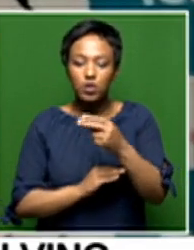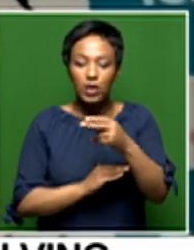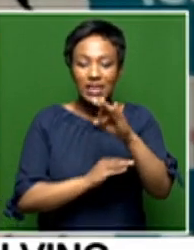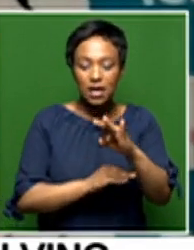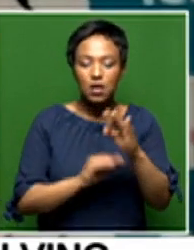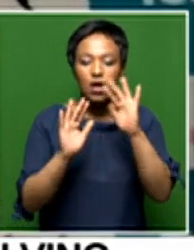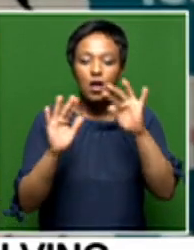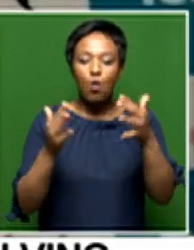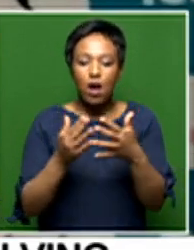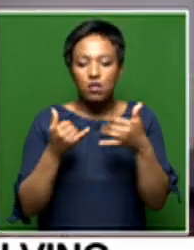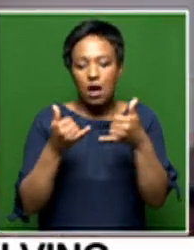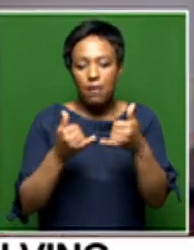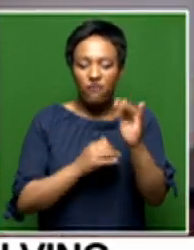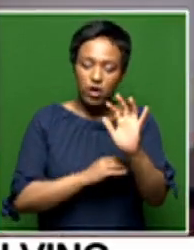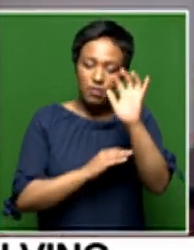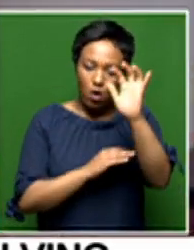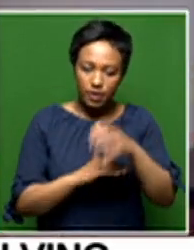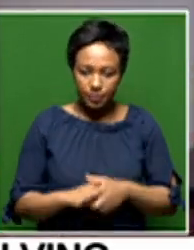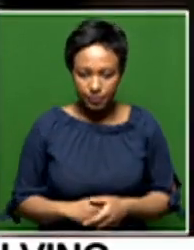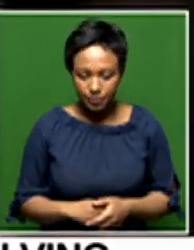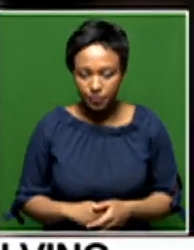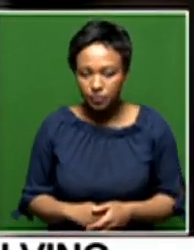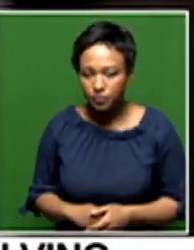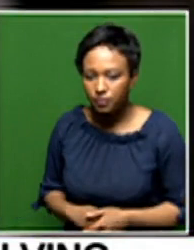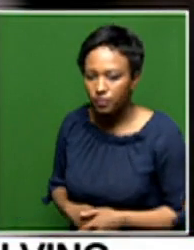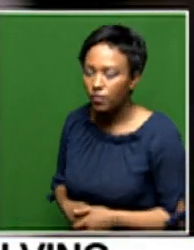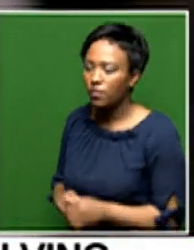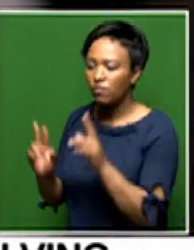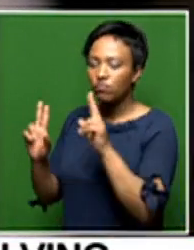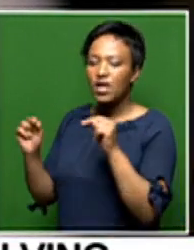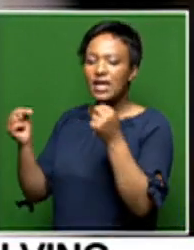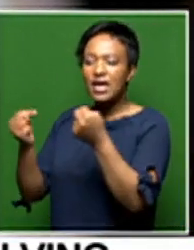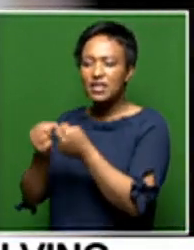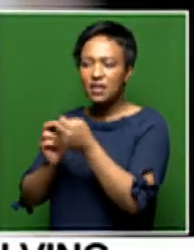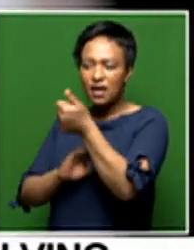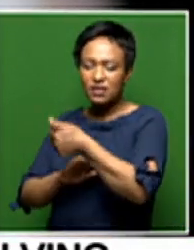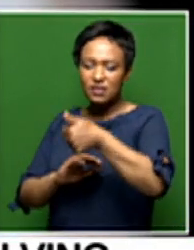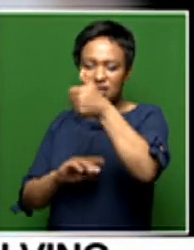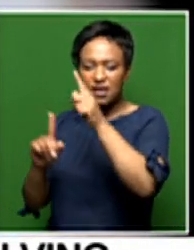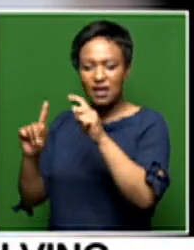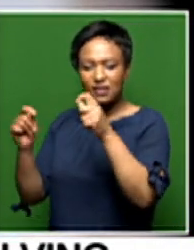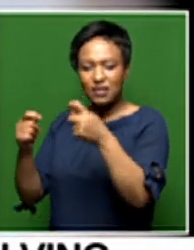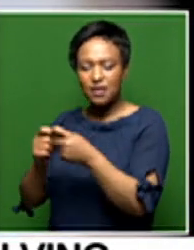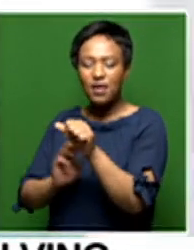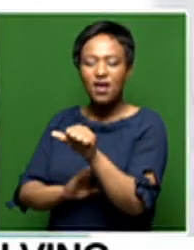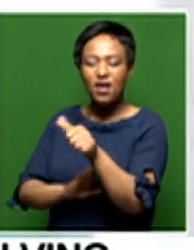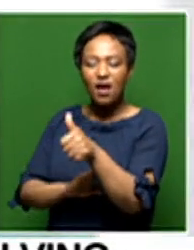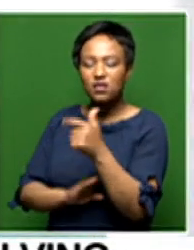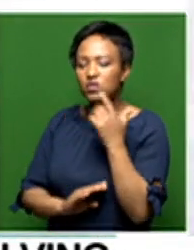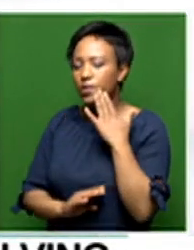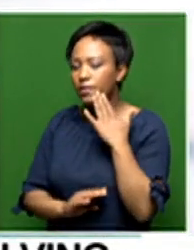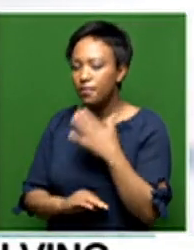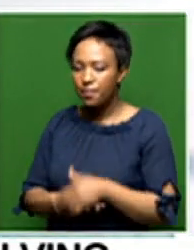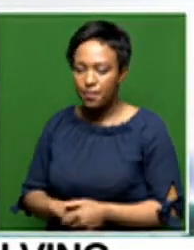we can't afford such. What about our national senior team? When will they next be in action?